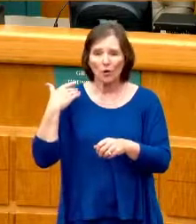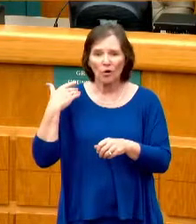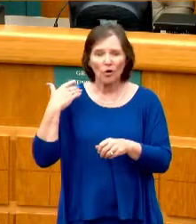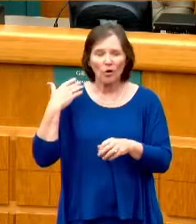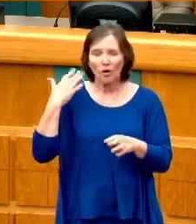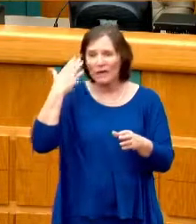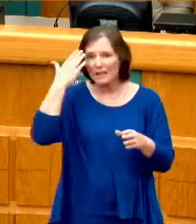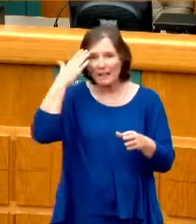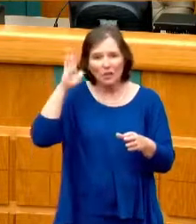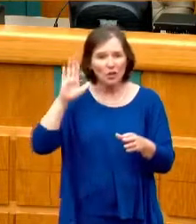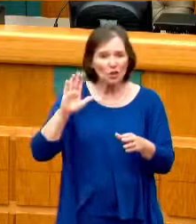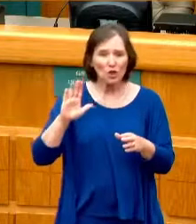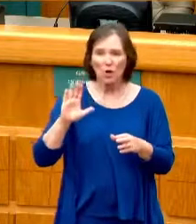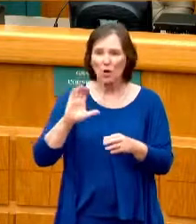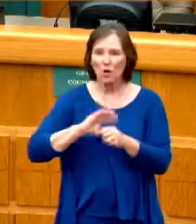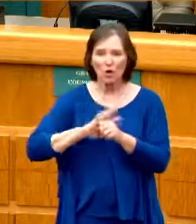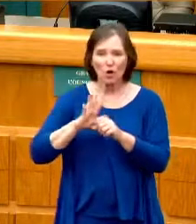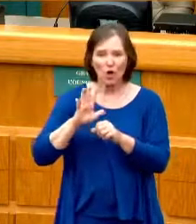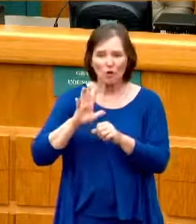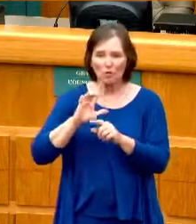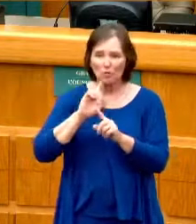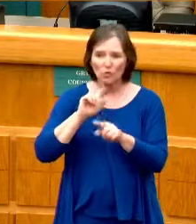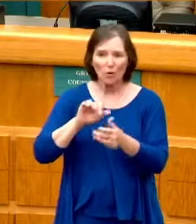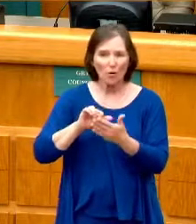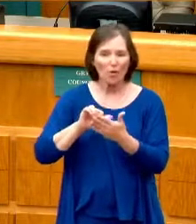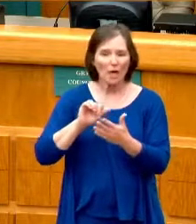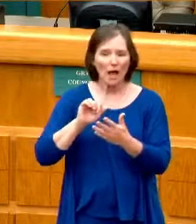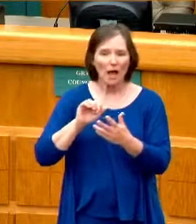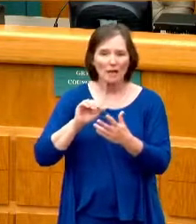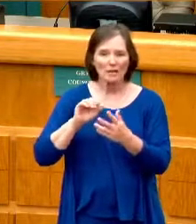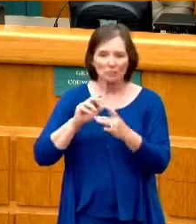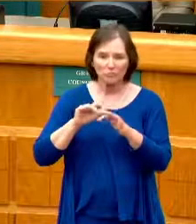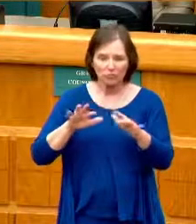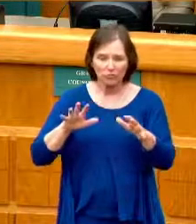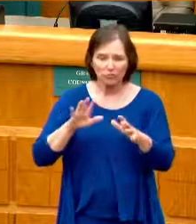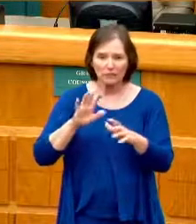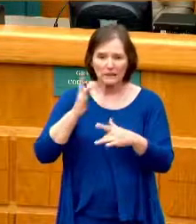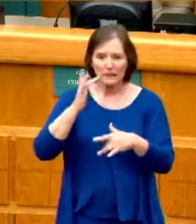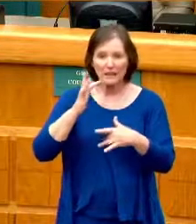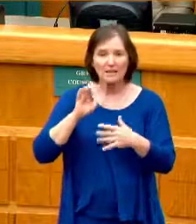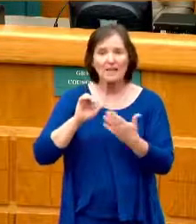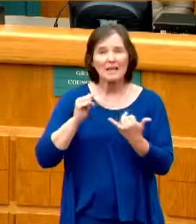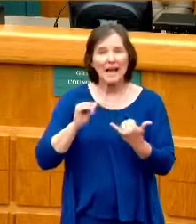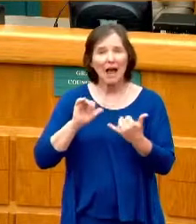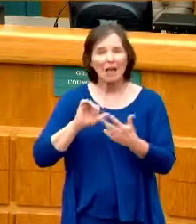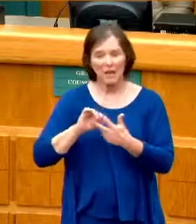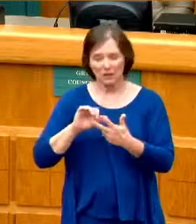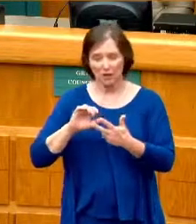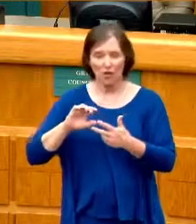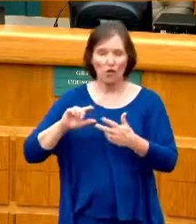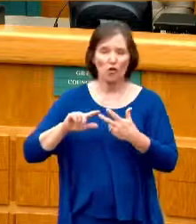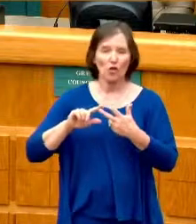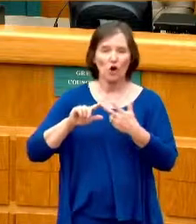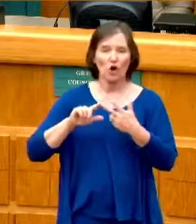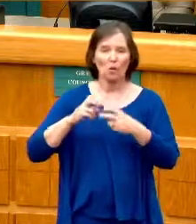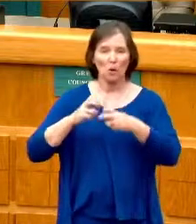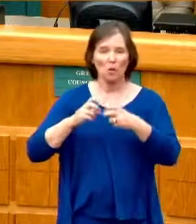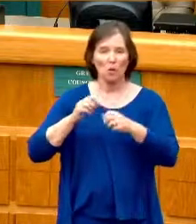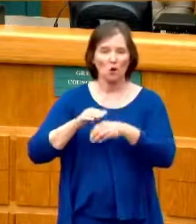reportable communicable disease, and now it's actually the third leading cause of death, not only for Nueces County, but in the United